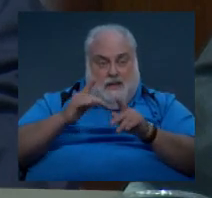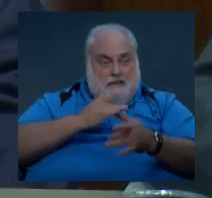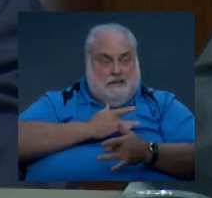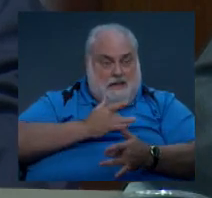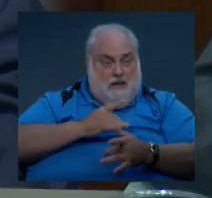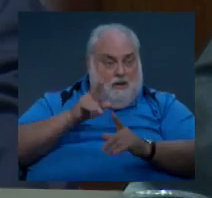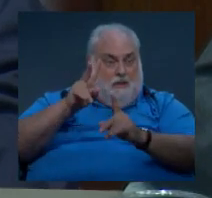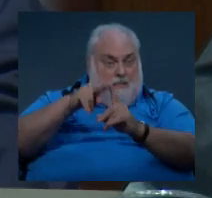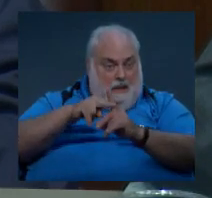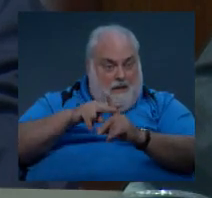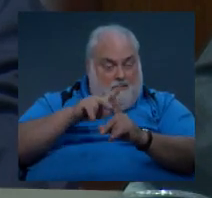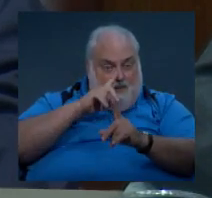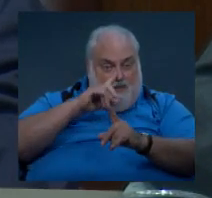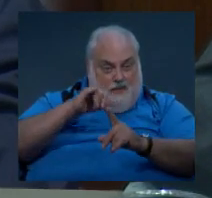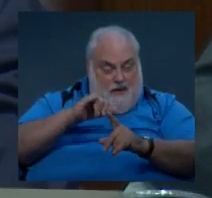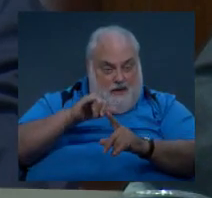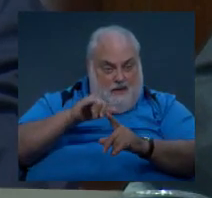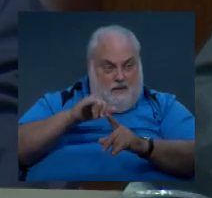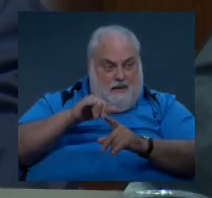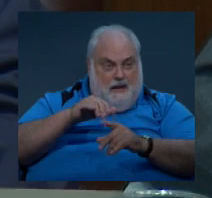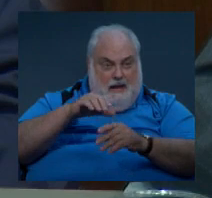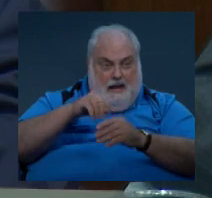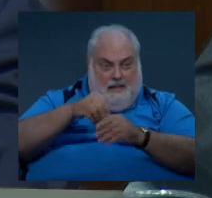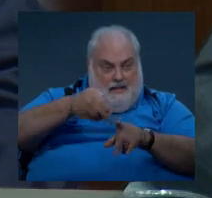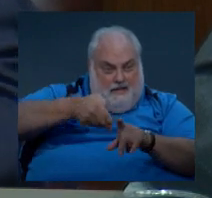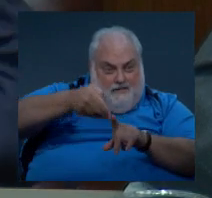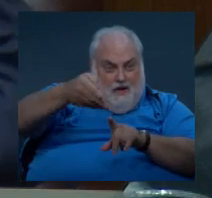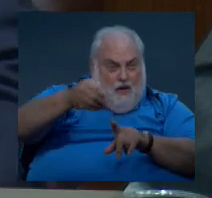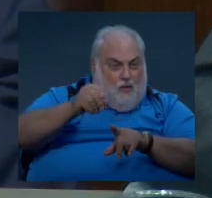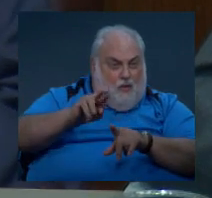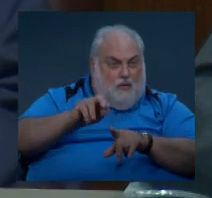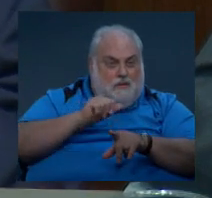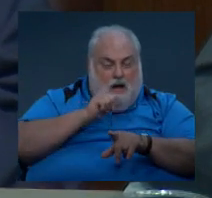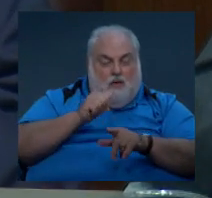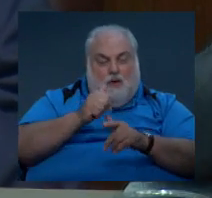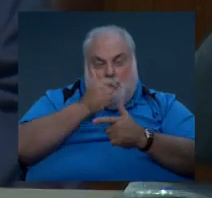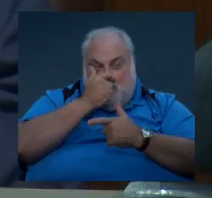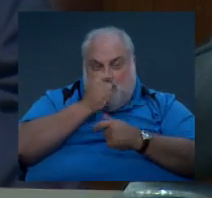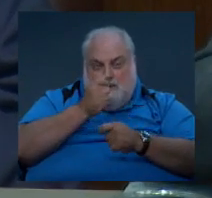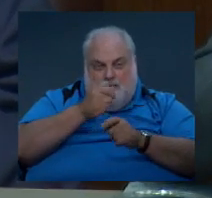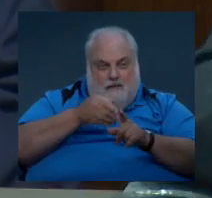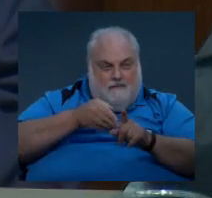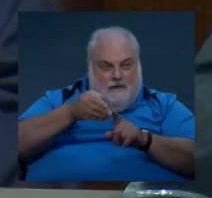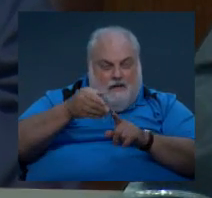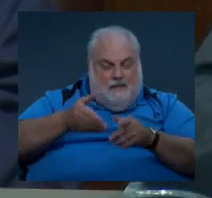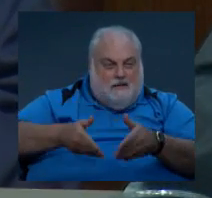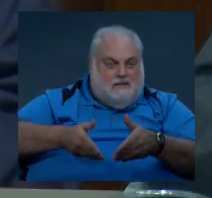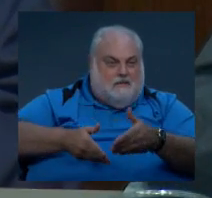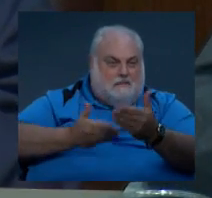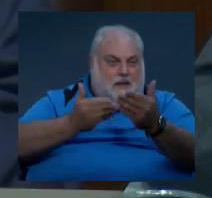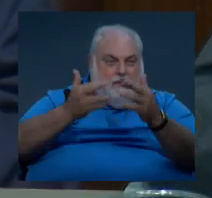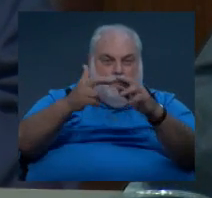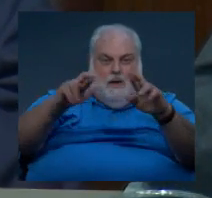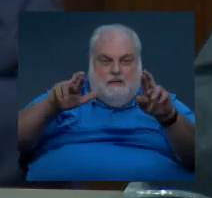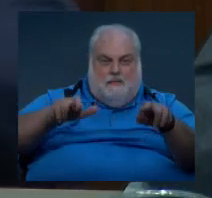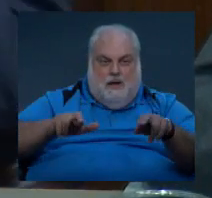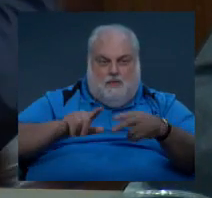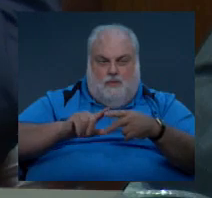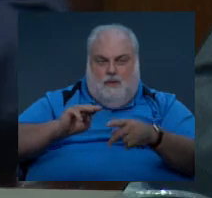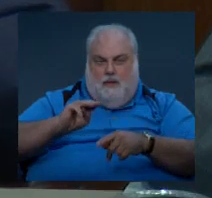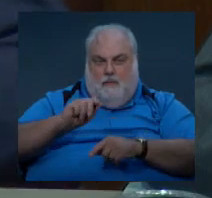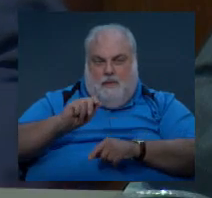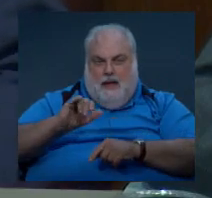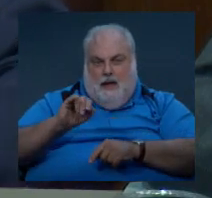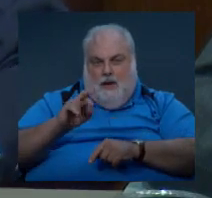positions, whether they be in this field or interested in the field, and they submit their resume to the mayor,